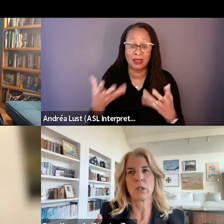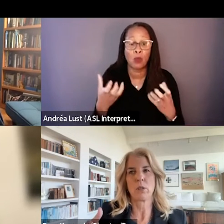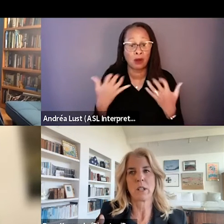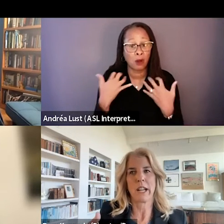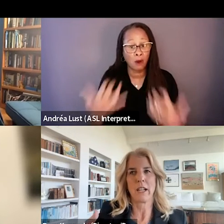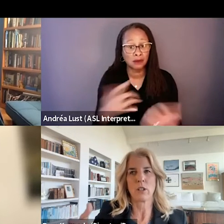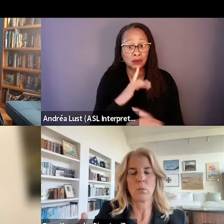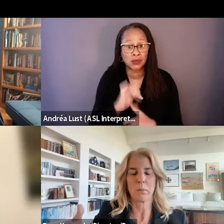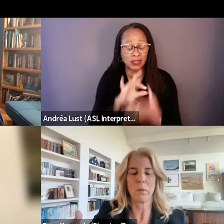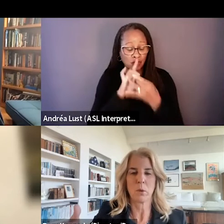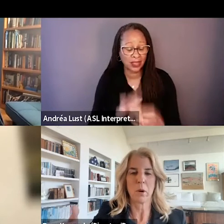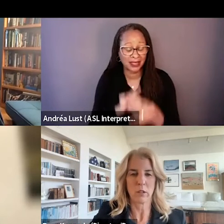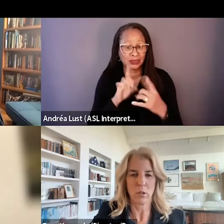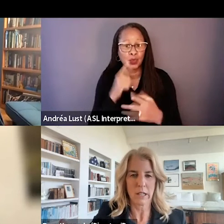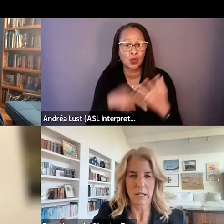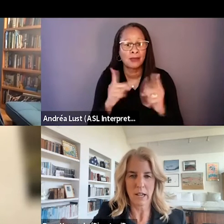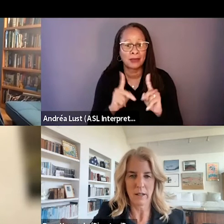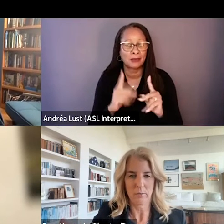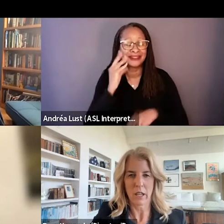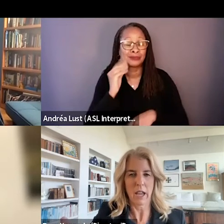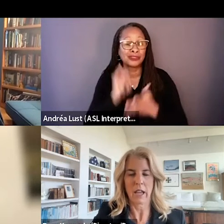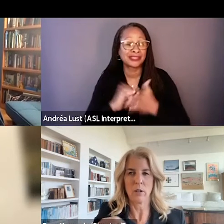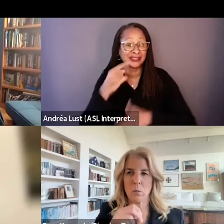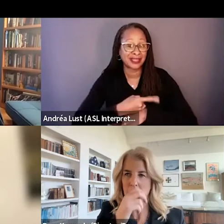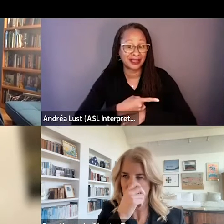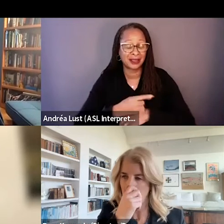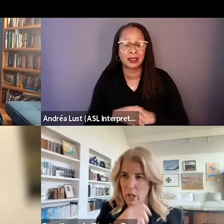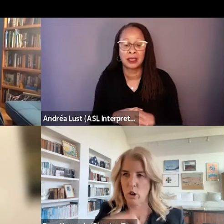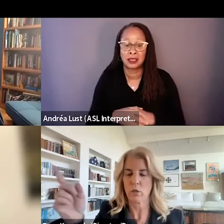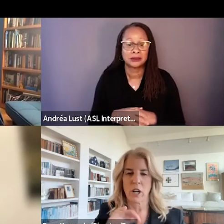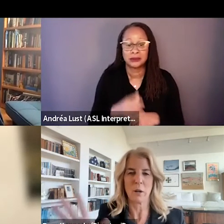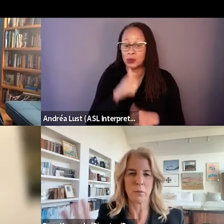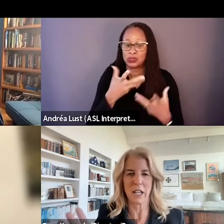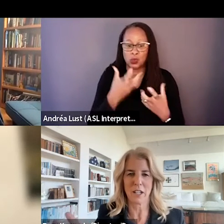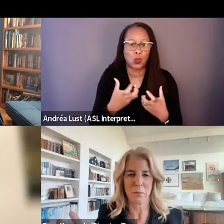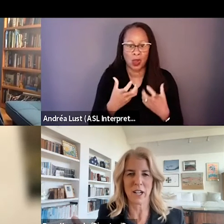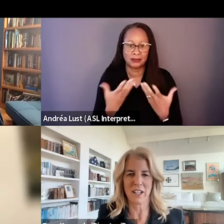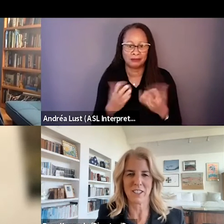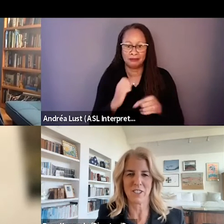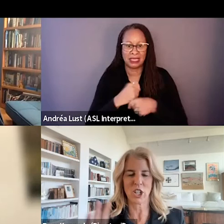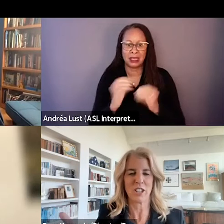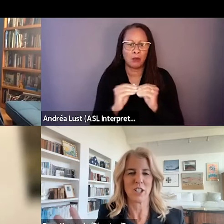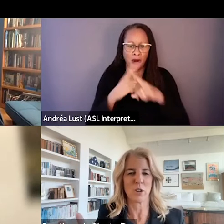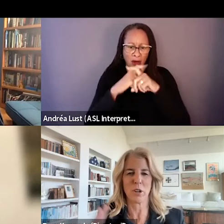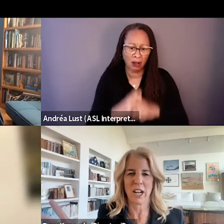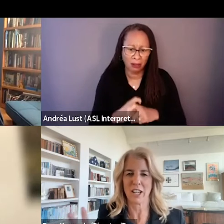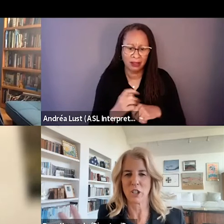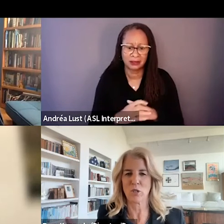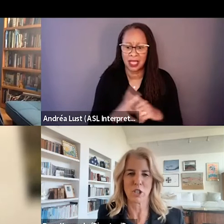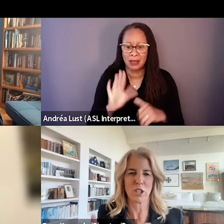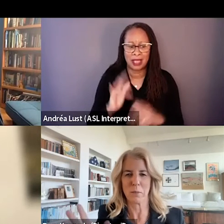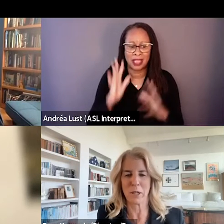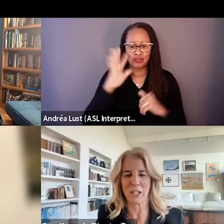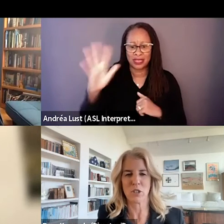to really relate to what people went through that day. And we didn't want to overcomplicate it by, you know, creating